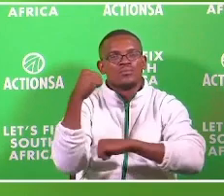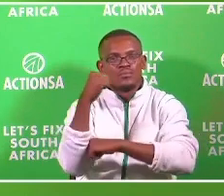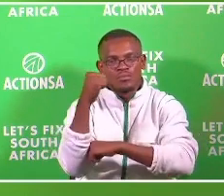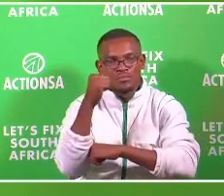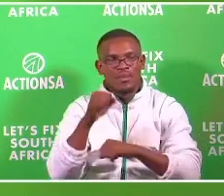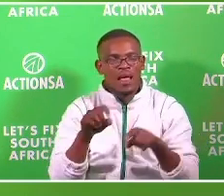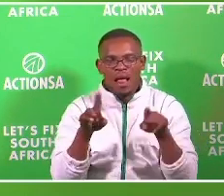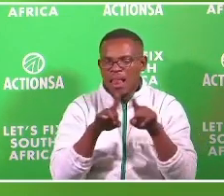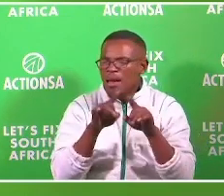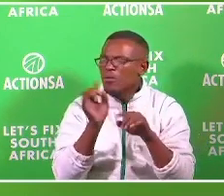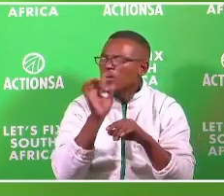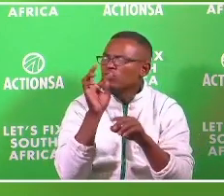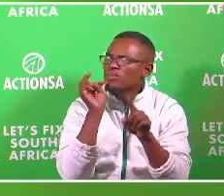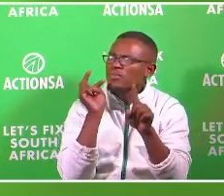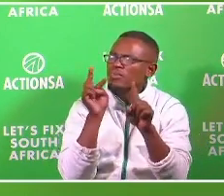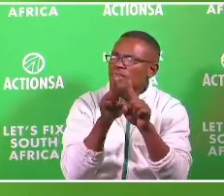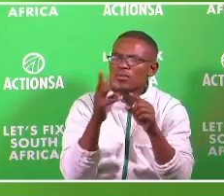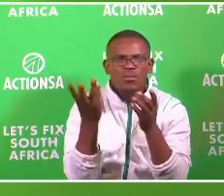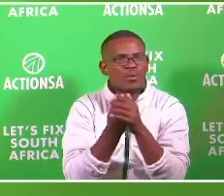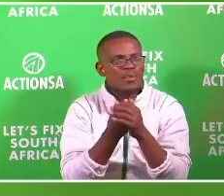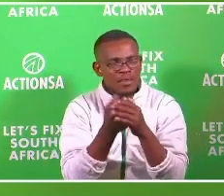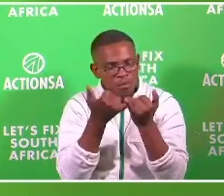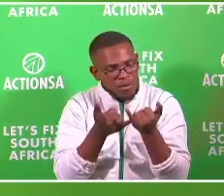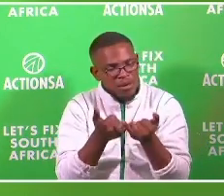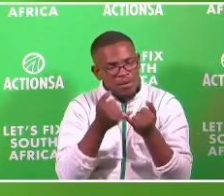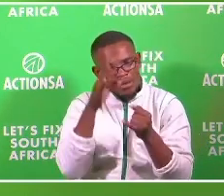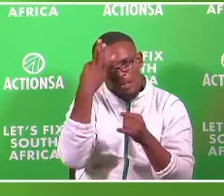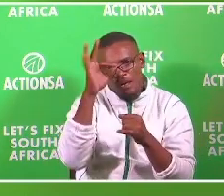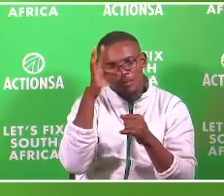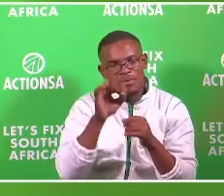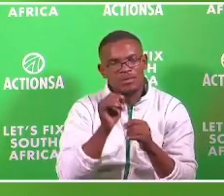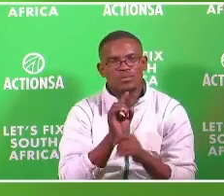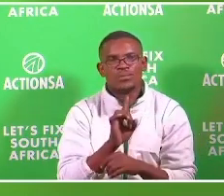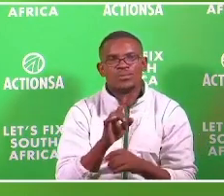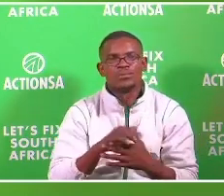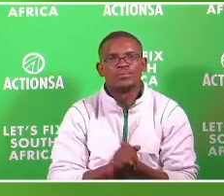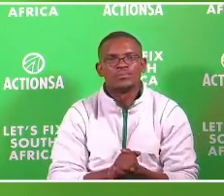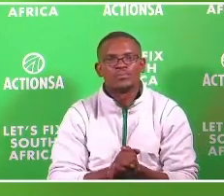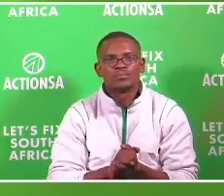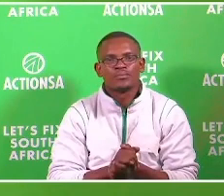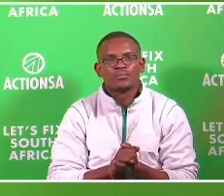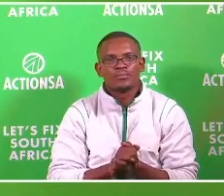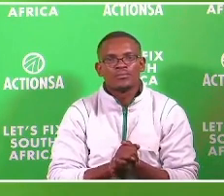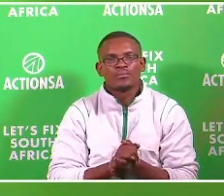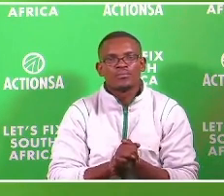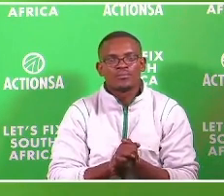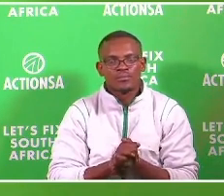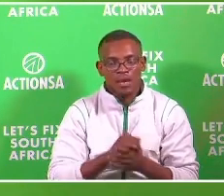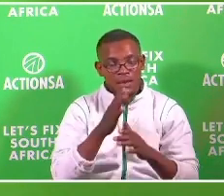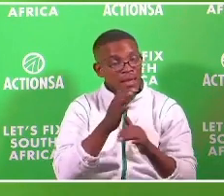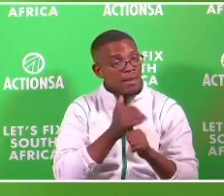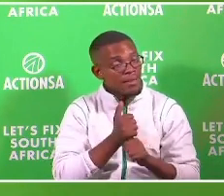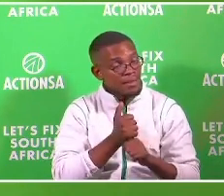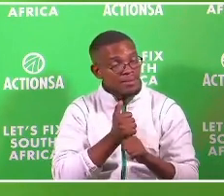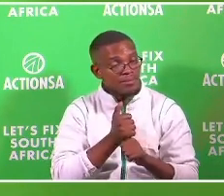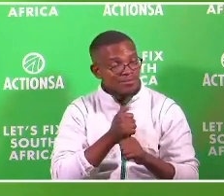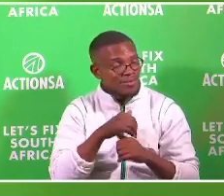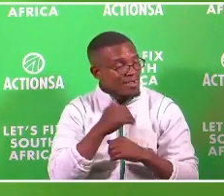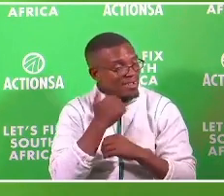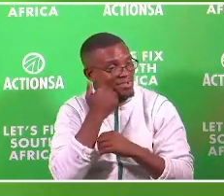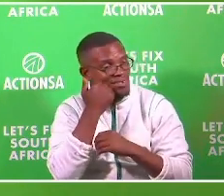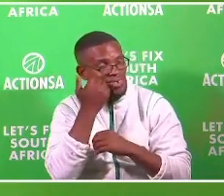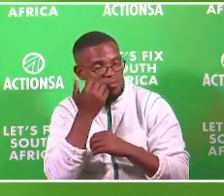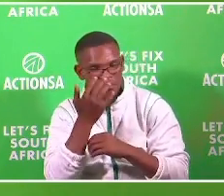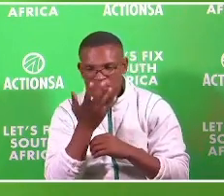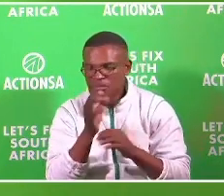Unlike what we've seen with our current government. Delegates, we are unashamedly in our